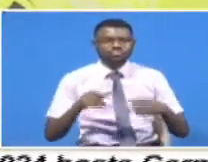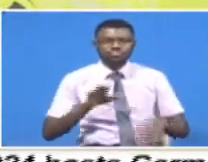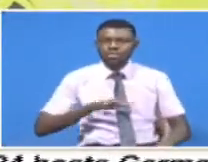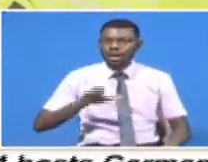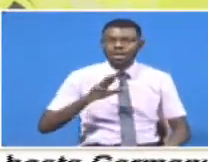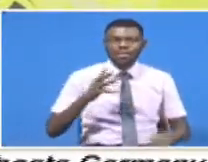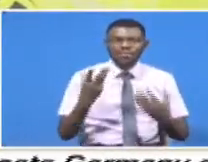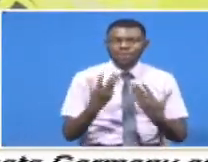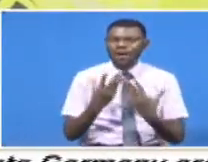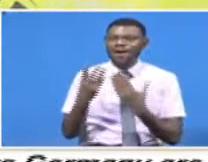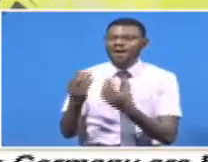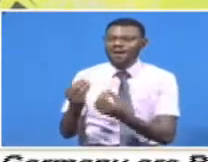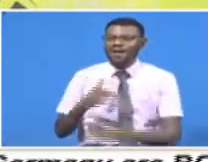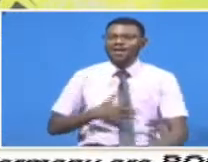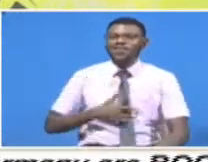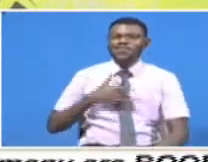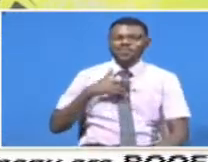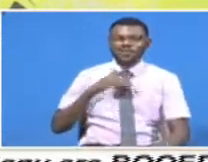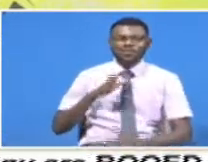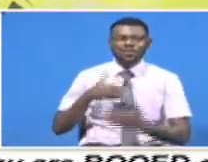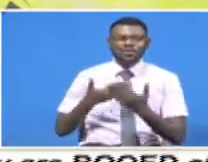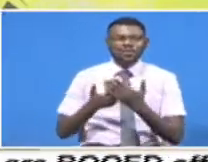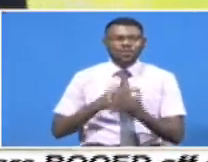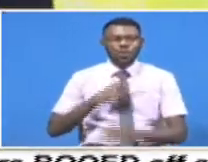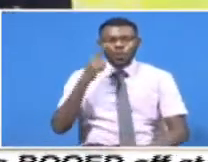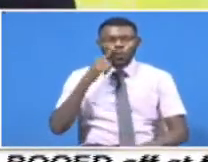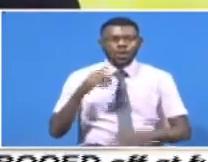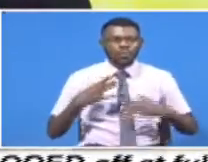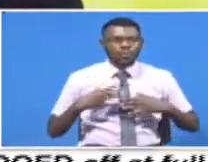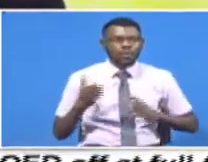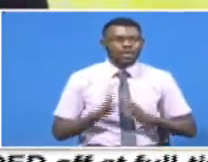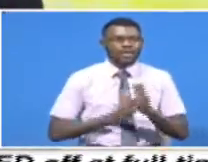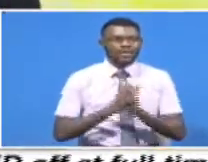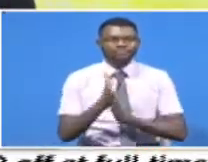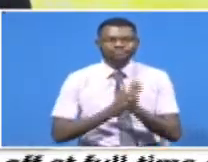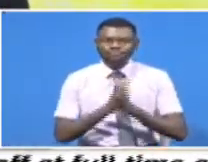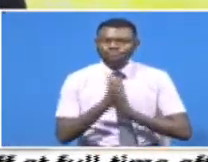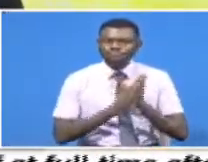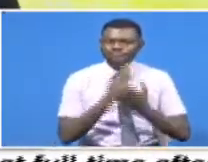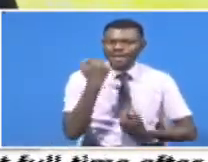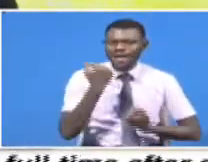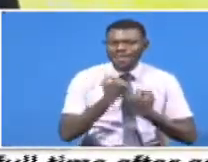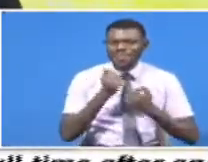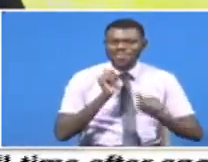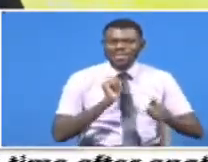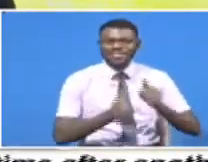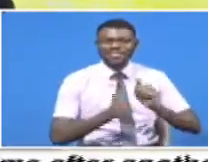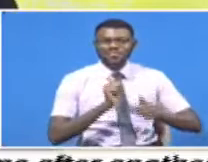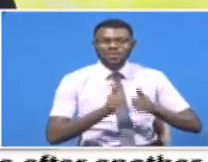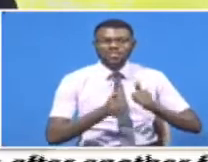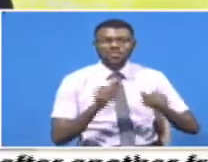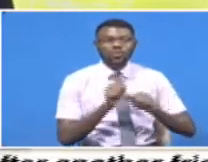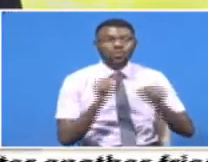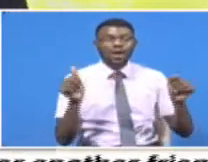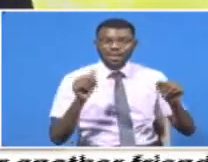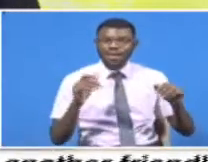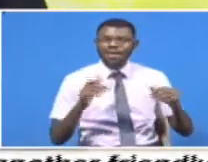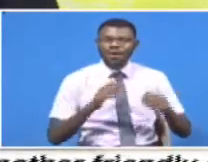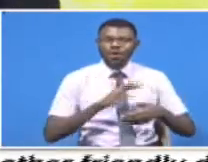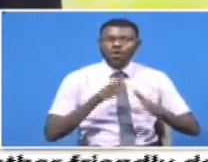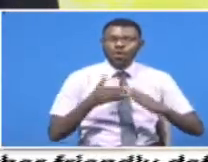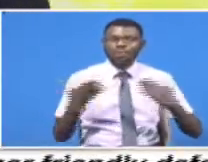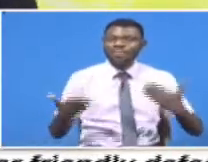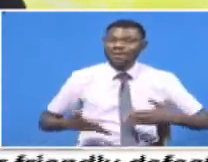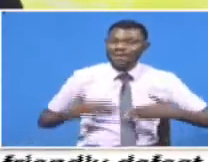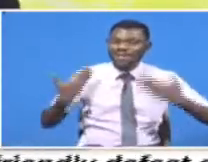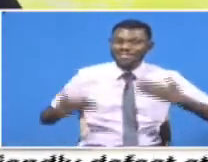and you feel you're really at home. The enthusiasts, people who really support the sport, are really, you know, they're excited all the time we are